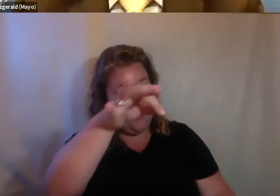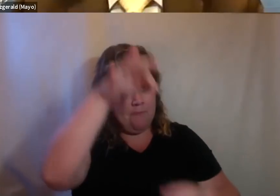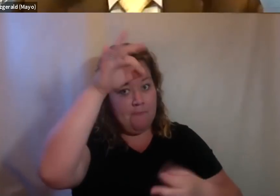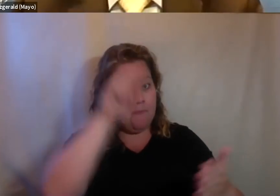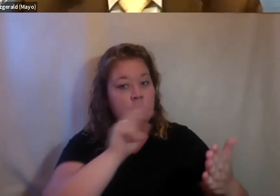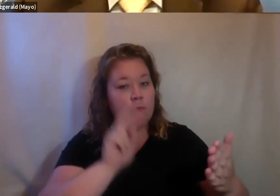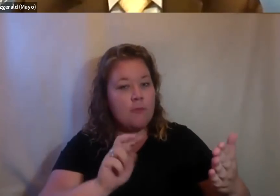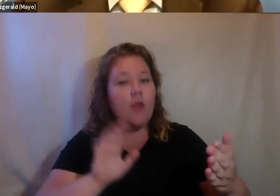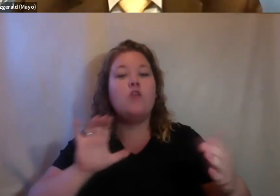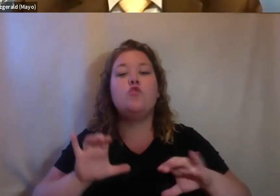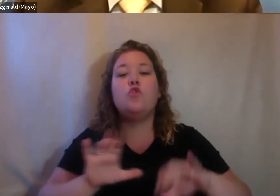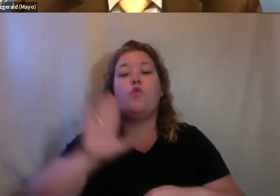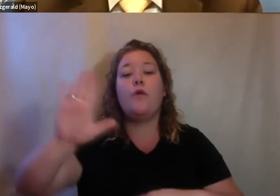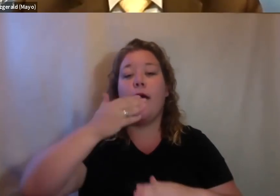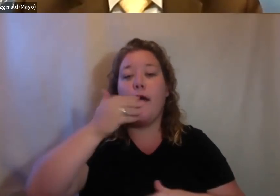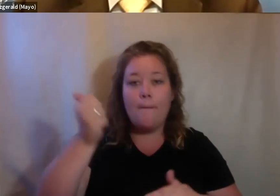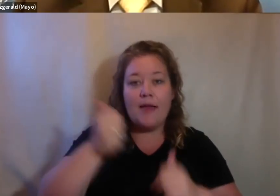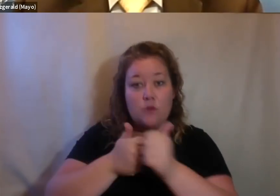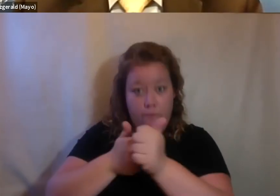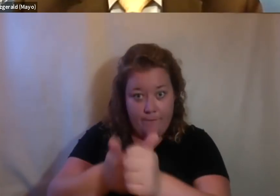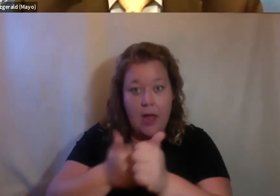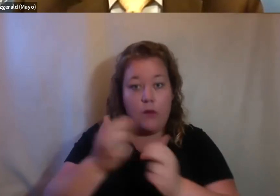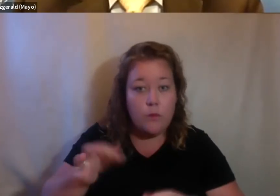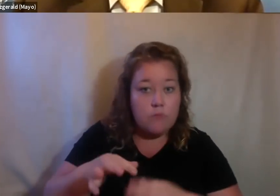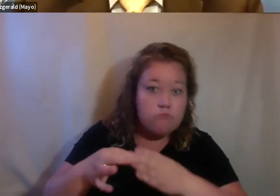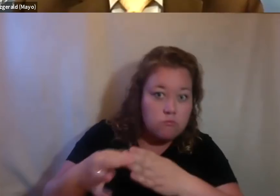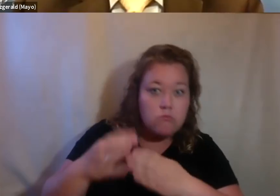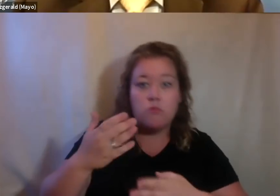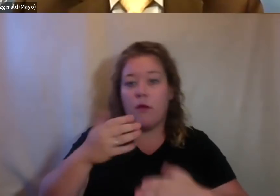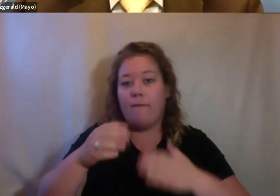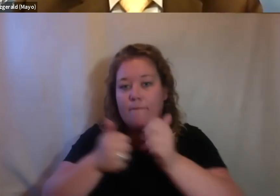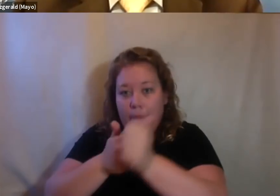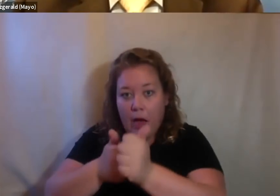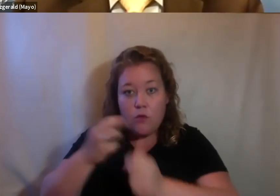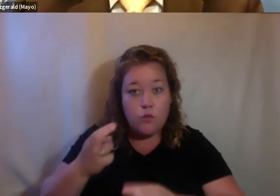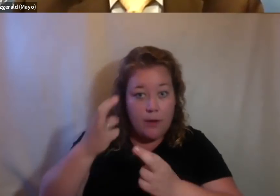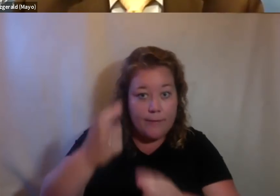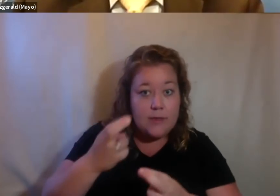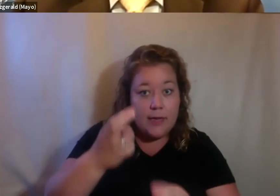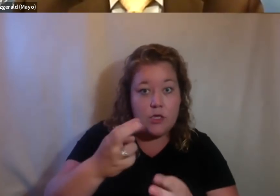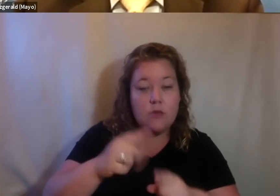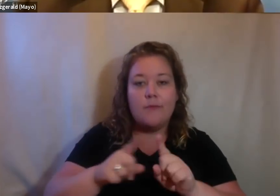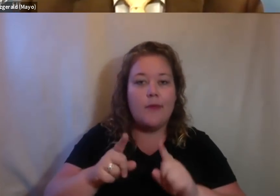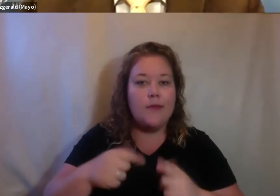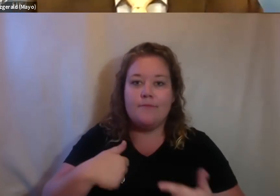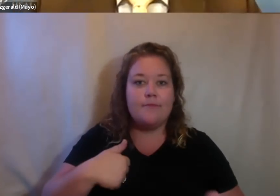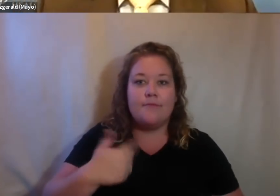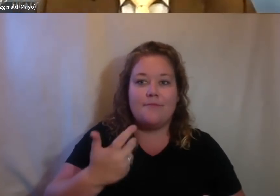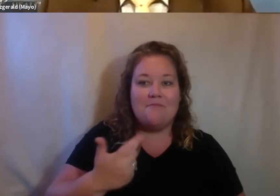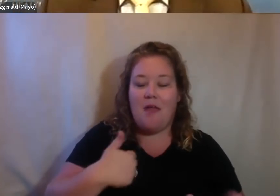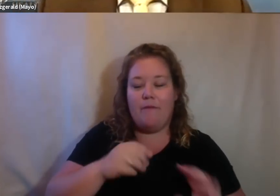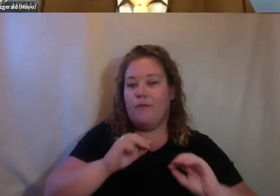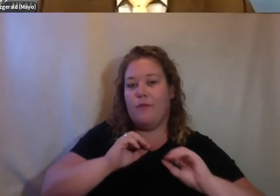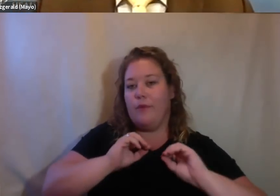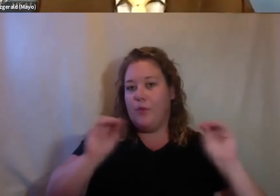do their best to follow those guidance and recommendation pieces. But I have no doubt at all, knowing